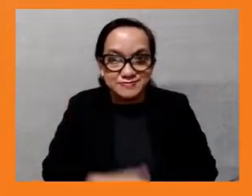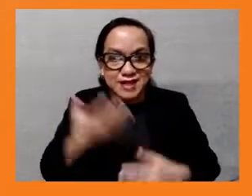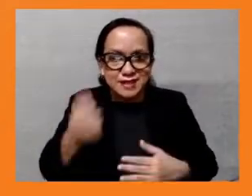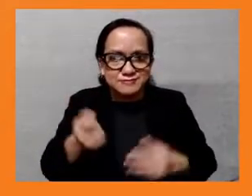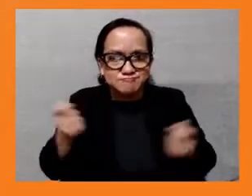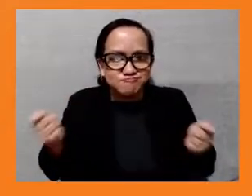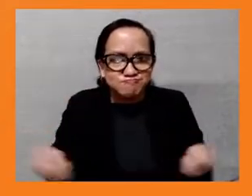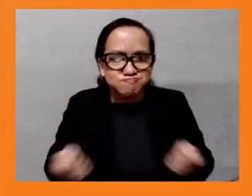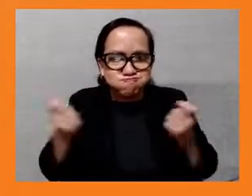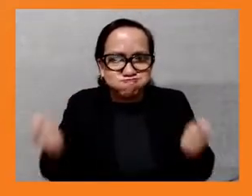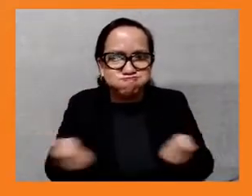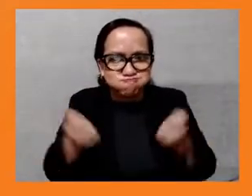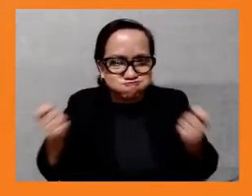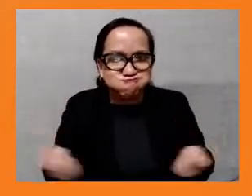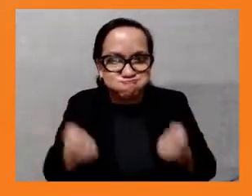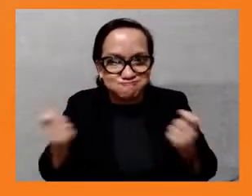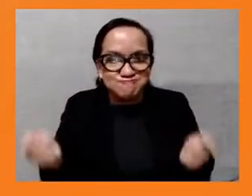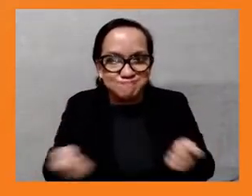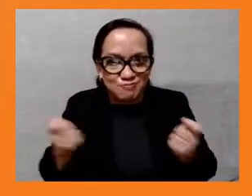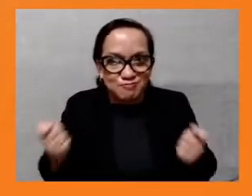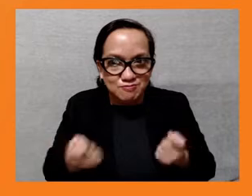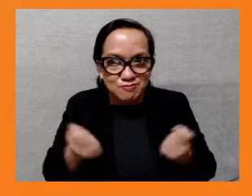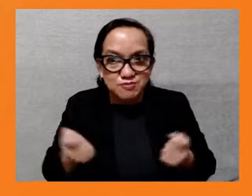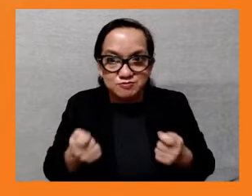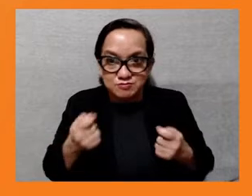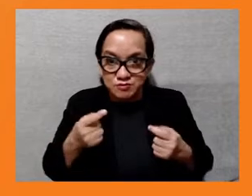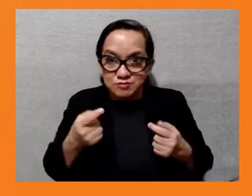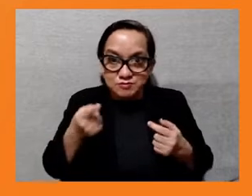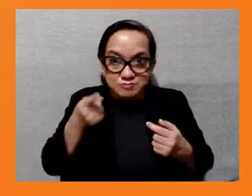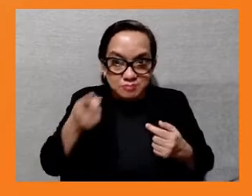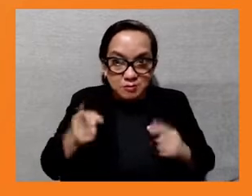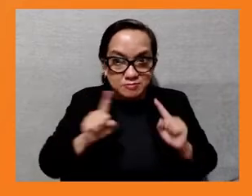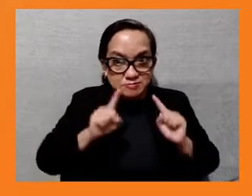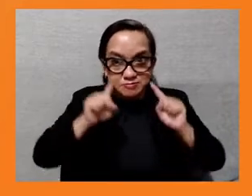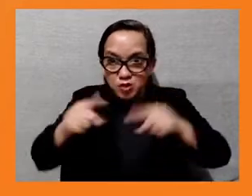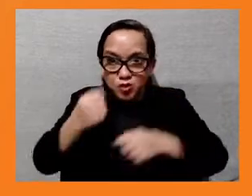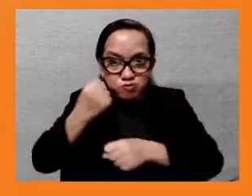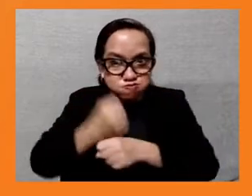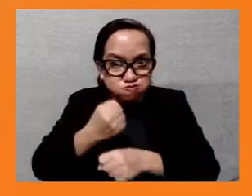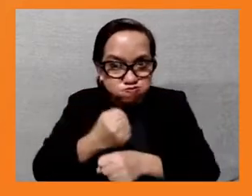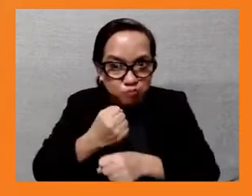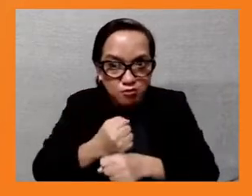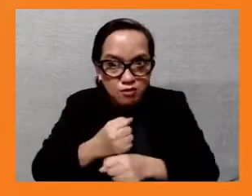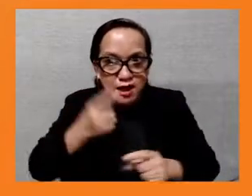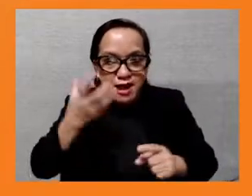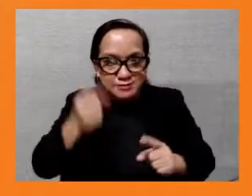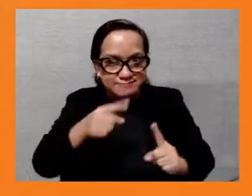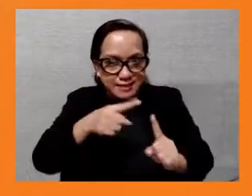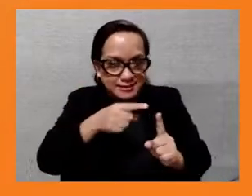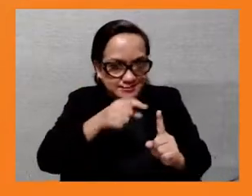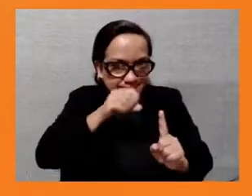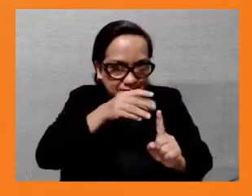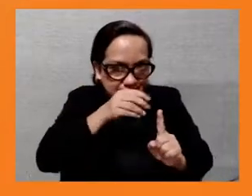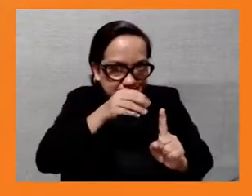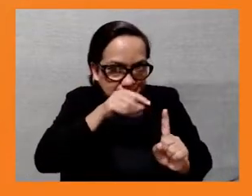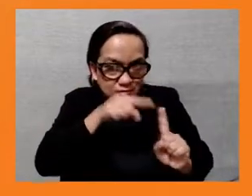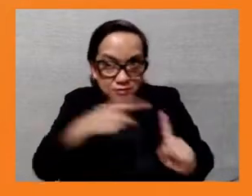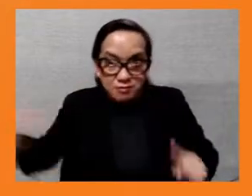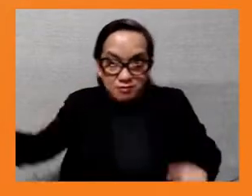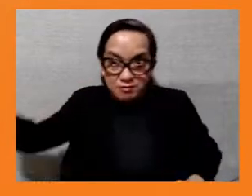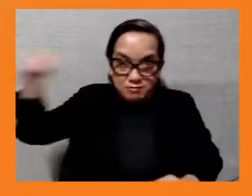on stakeholder engagement. All projects need to have a dedicated stakeholder engagement plan. We need to strengthen the